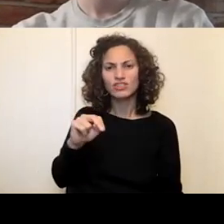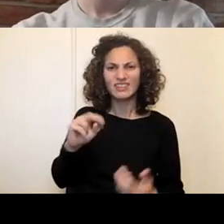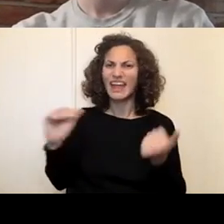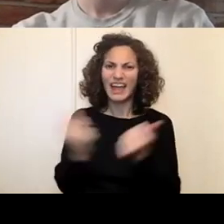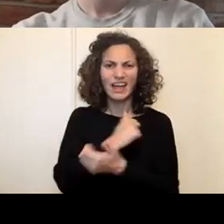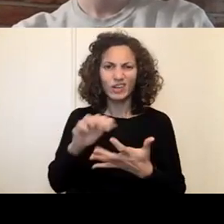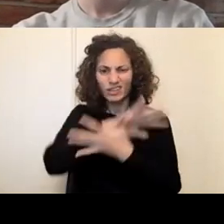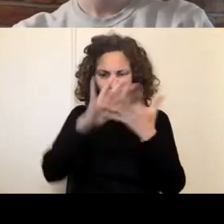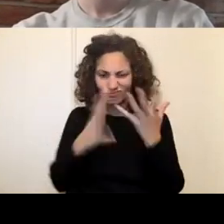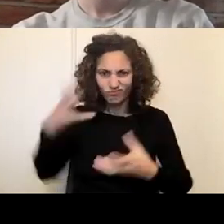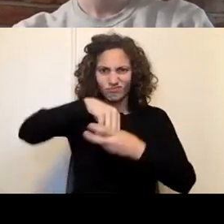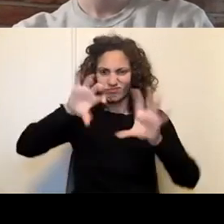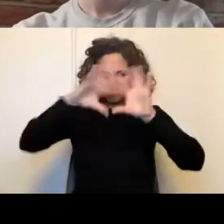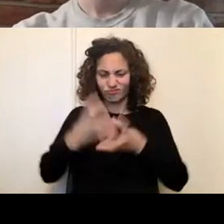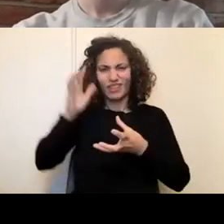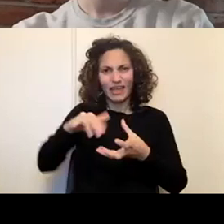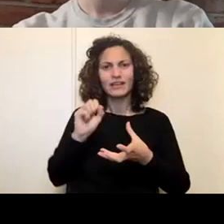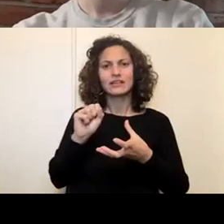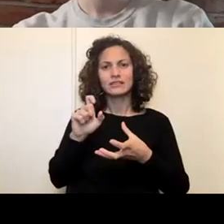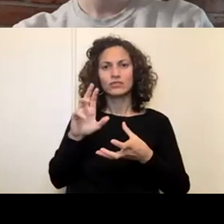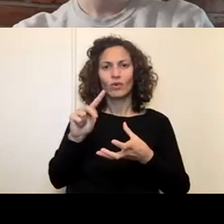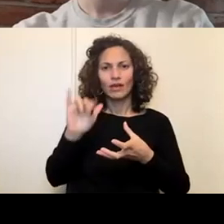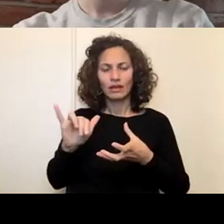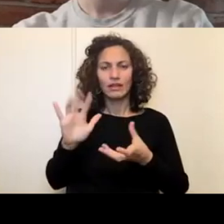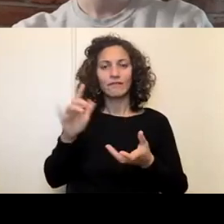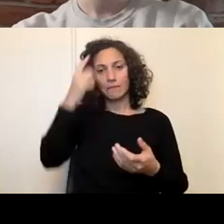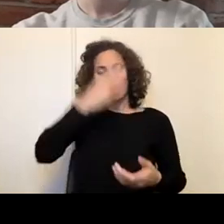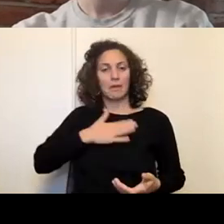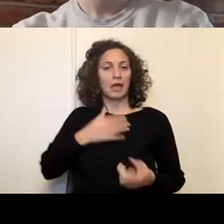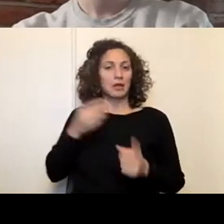things rolled up into one. So that's what it means to me.